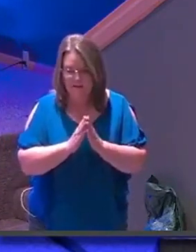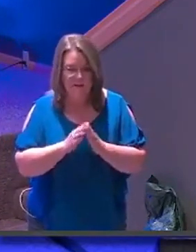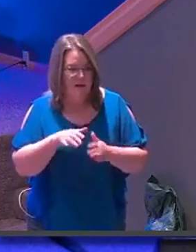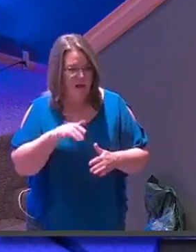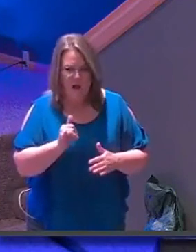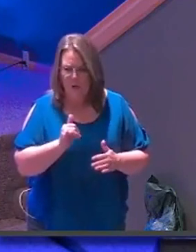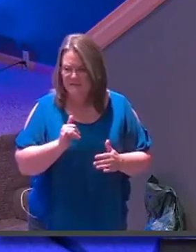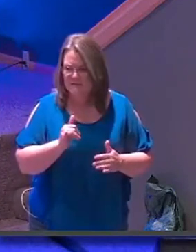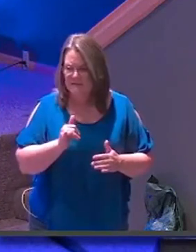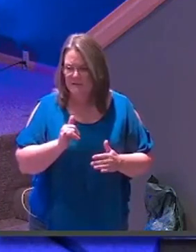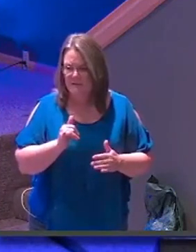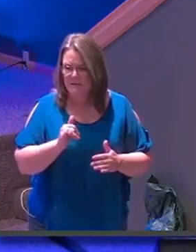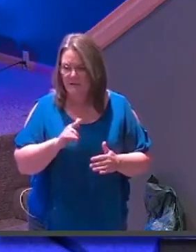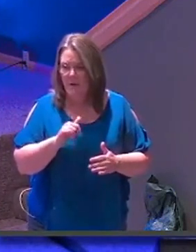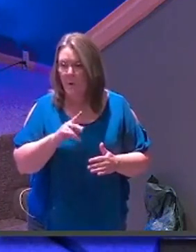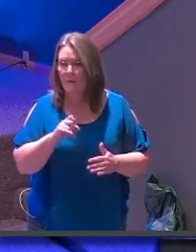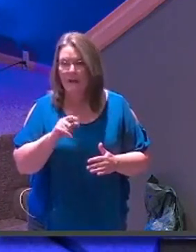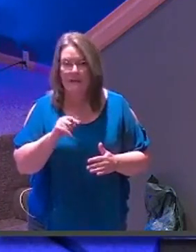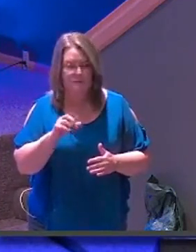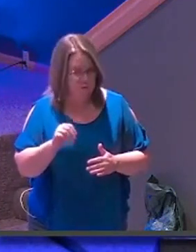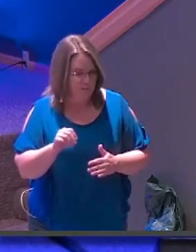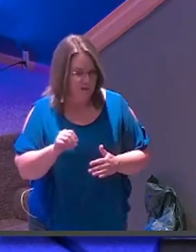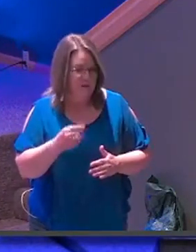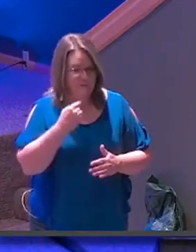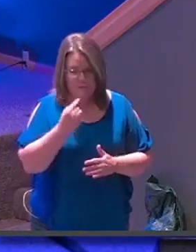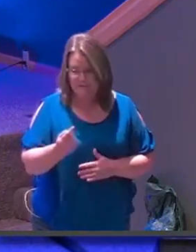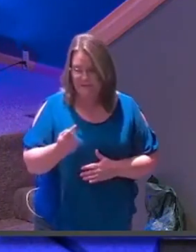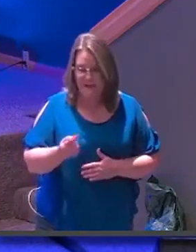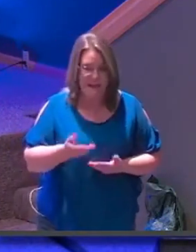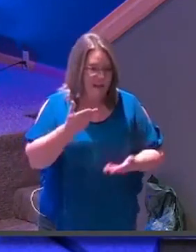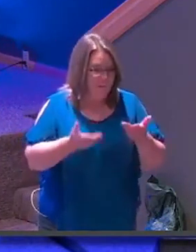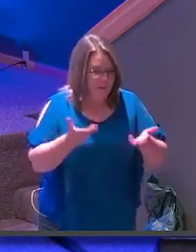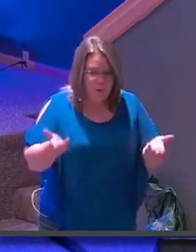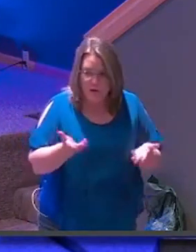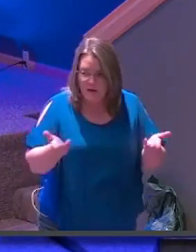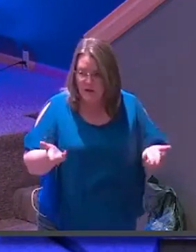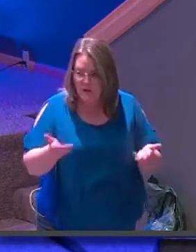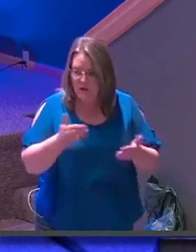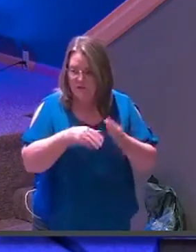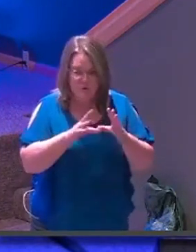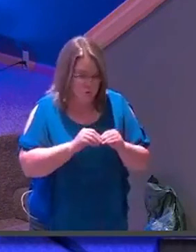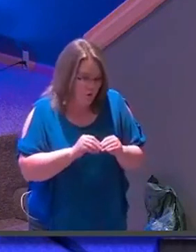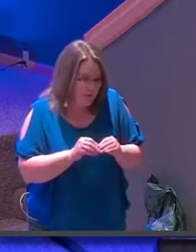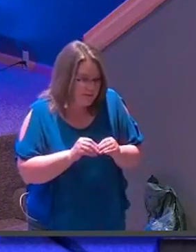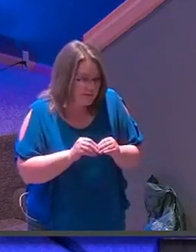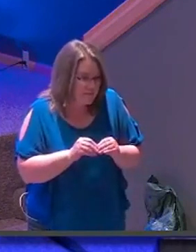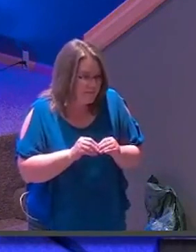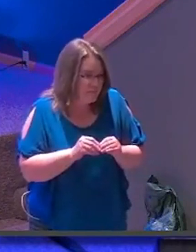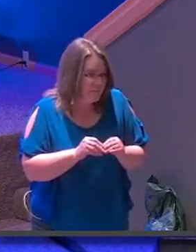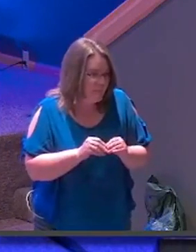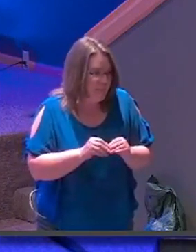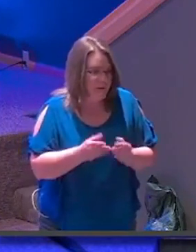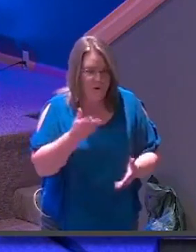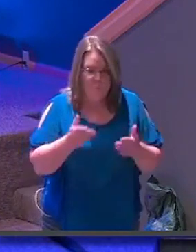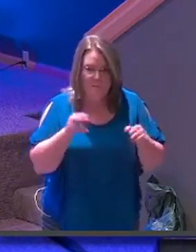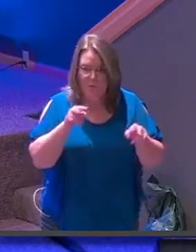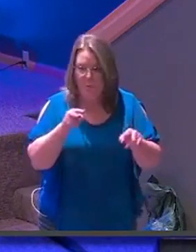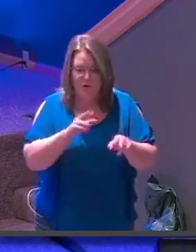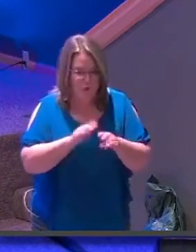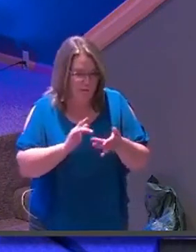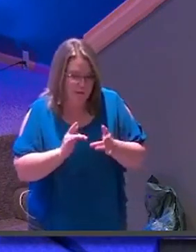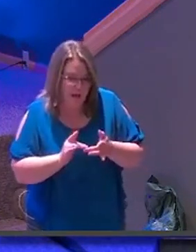Good. So I'm going to say this. Maybe you're here in the service Maybe you're watching online. I just feel